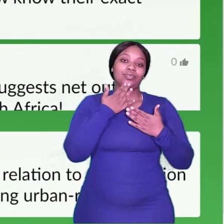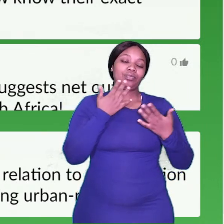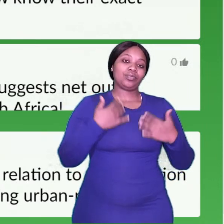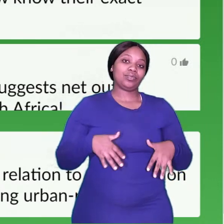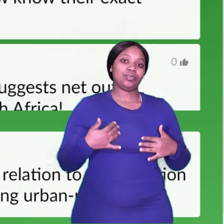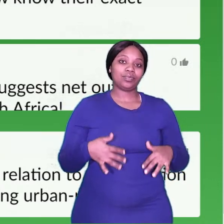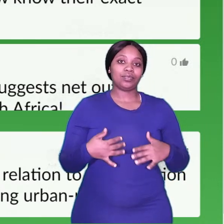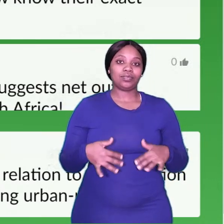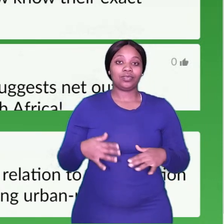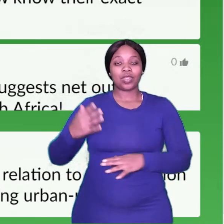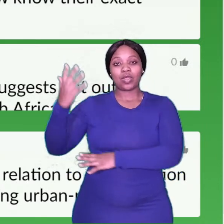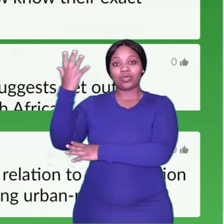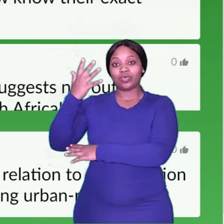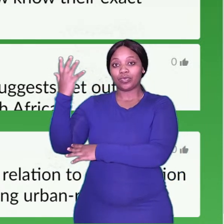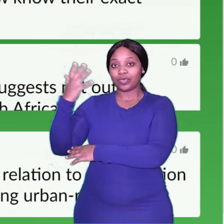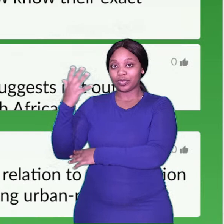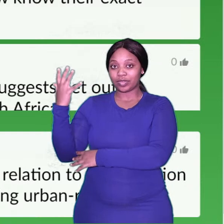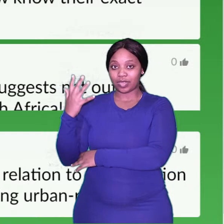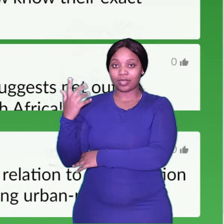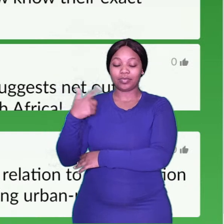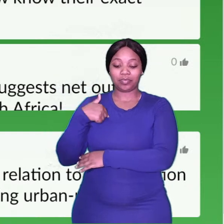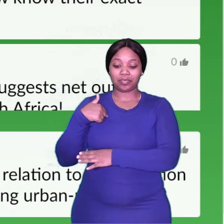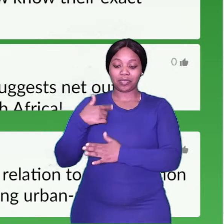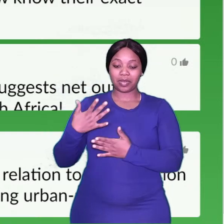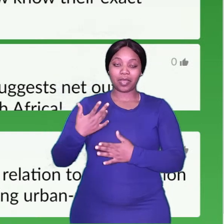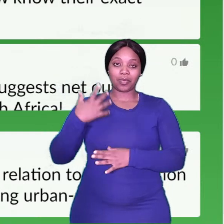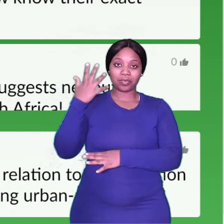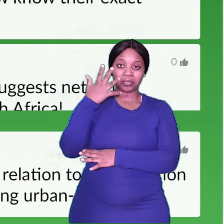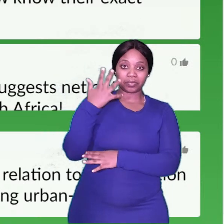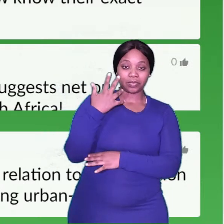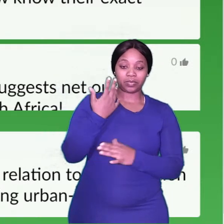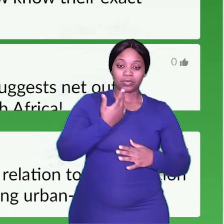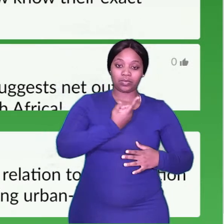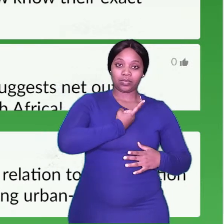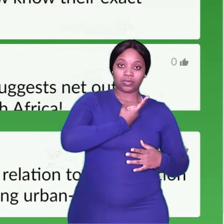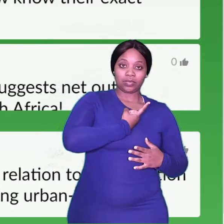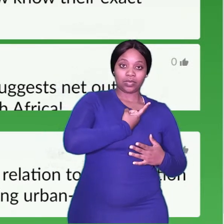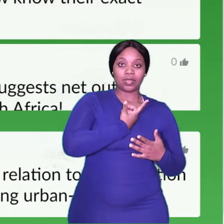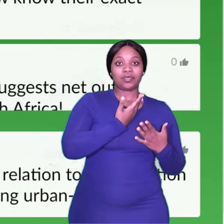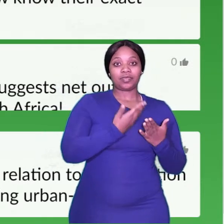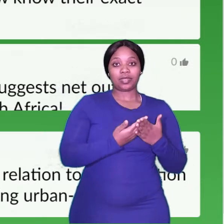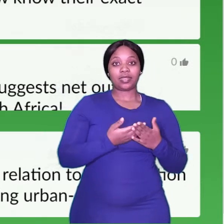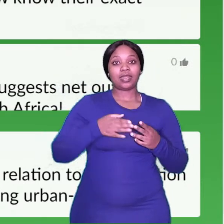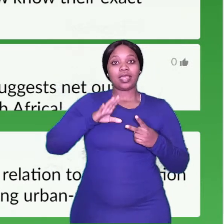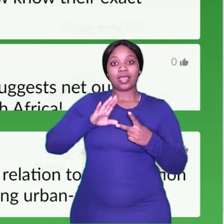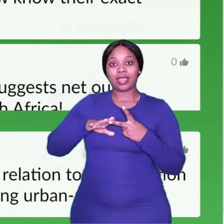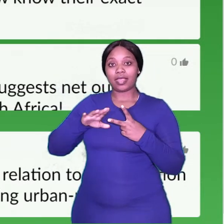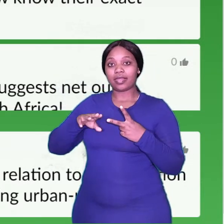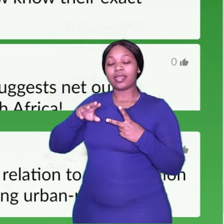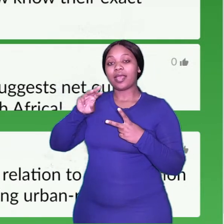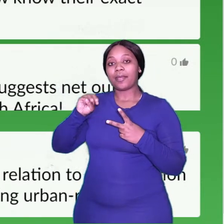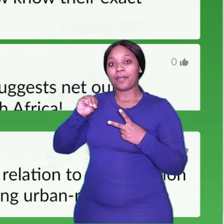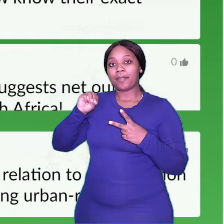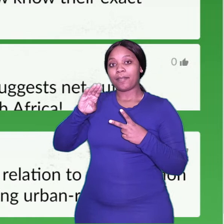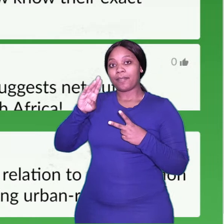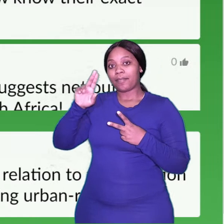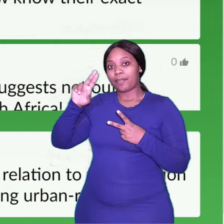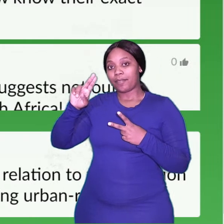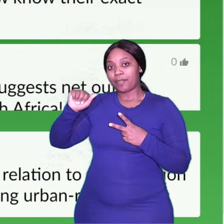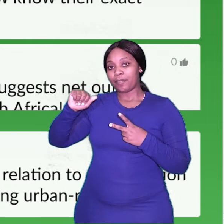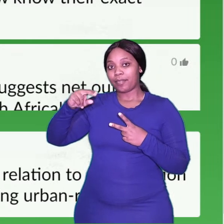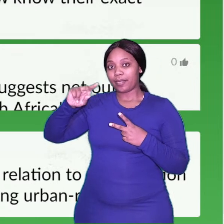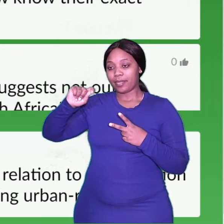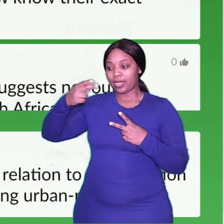be presenting on behalf of myself and Mbata on this